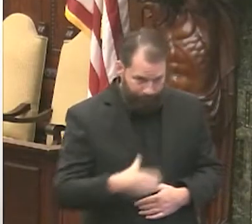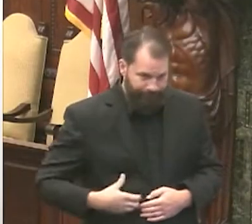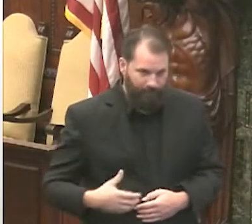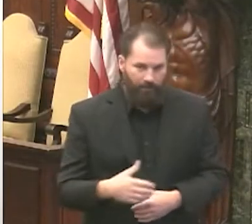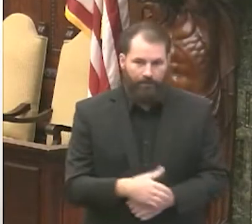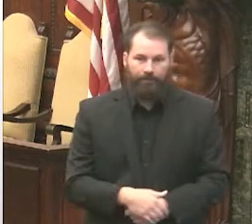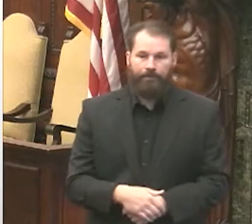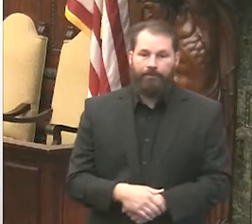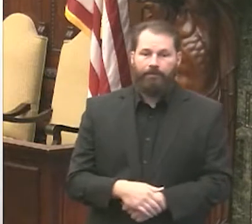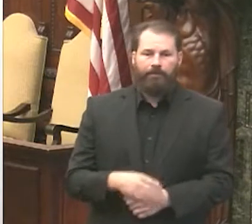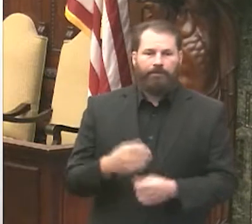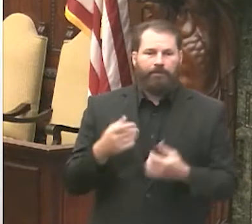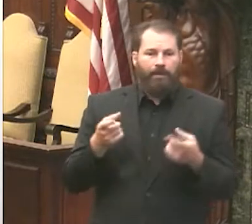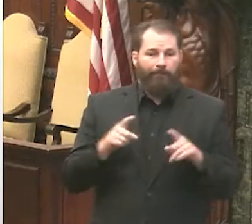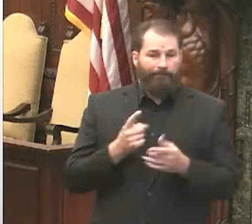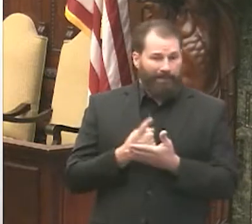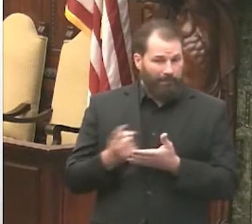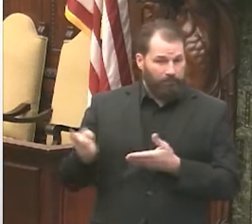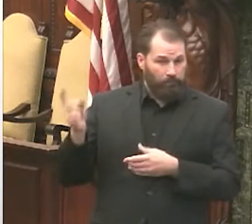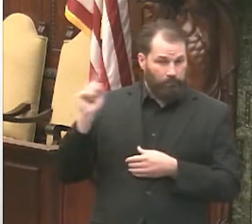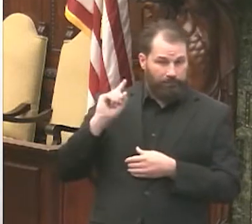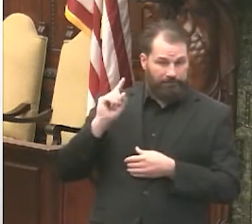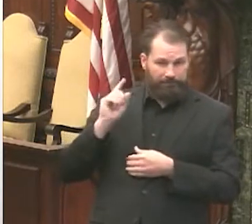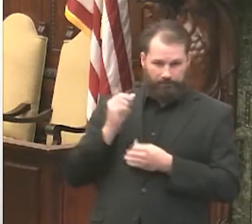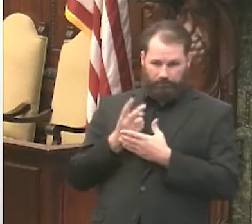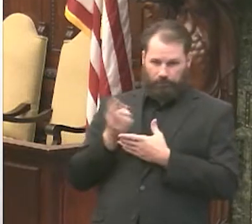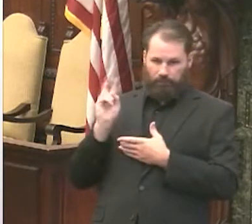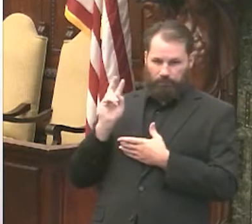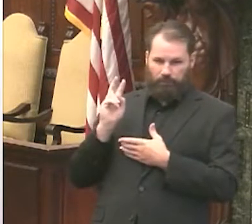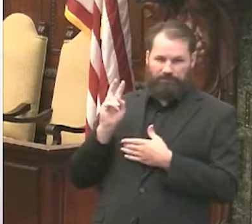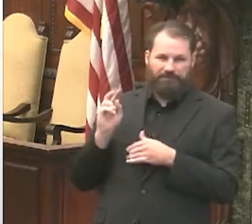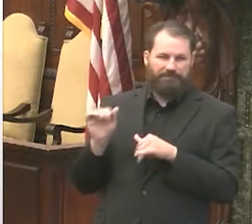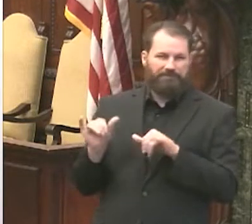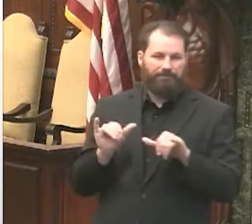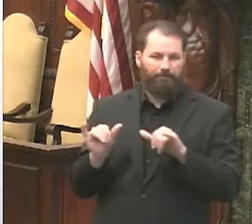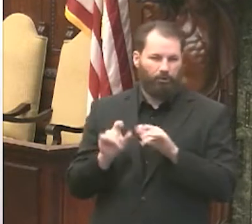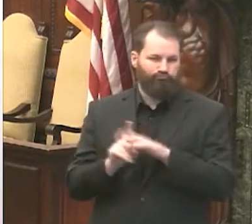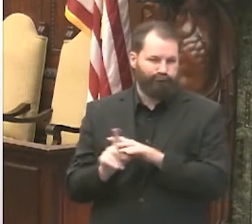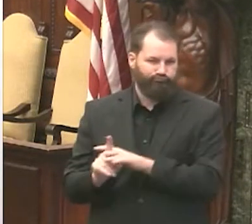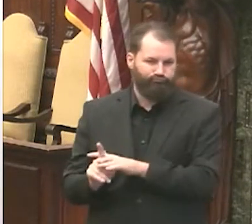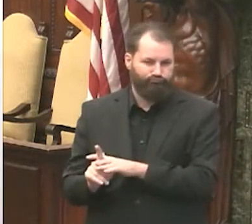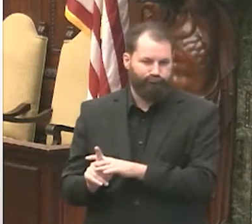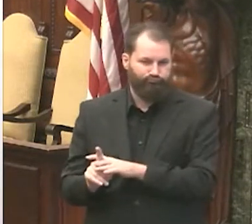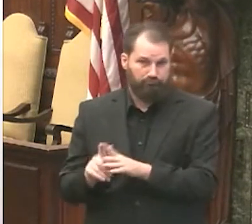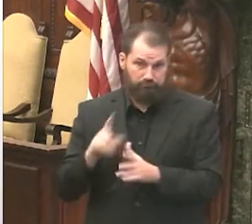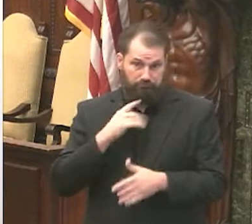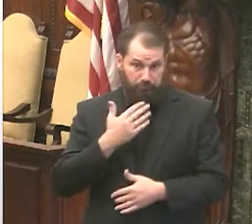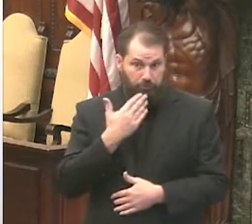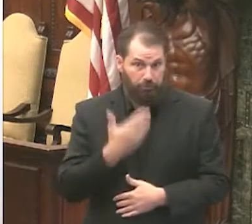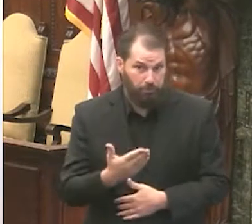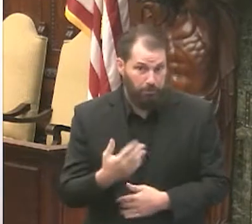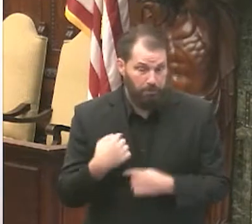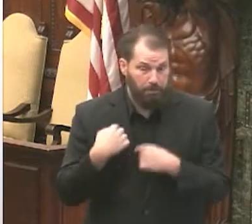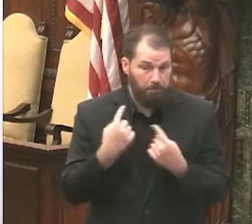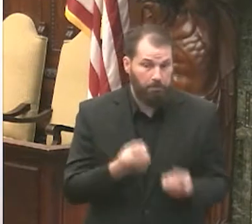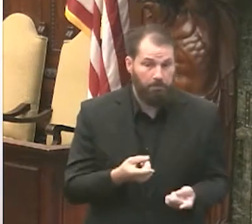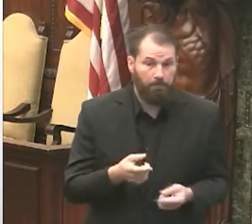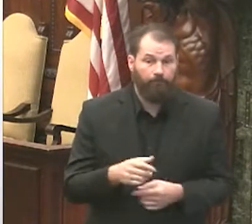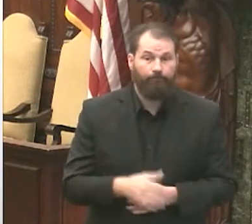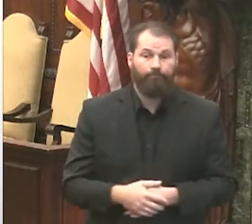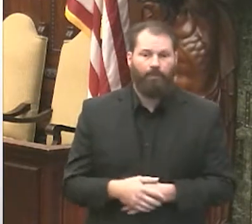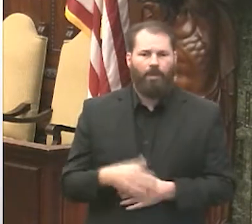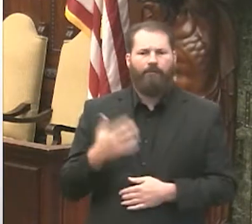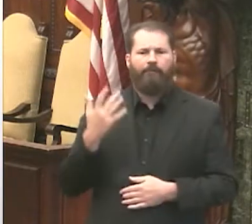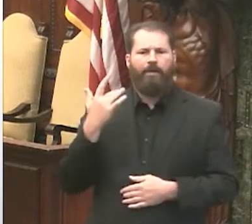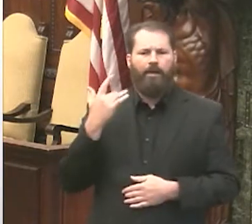Last week was very similar to the previous week in the coronavirus epidemic in the city, which is generally good news because the last week was